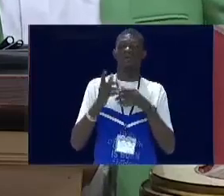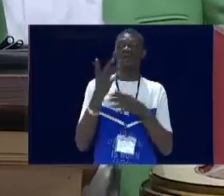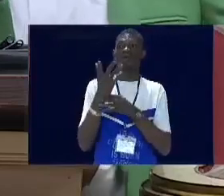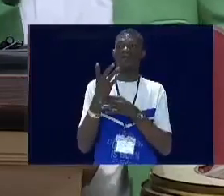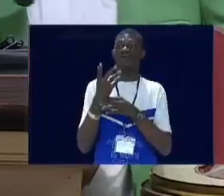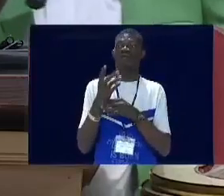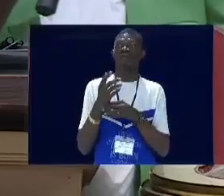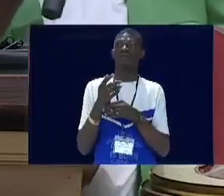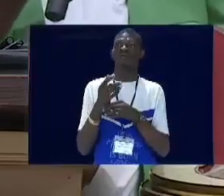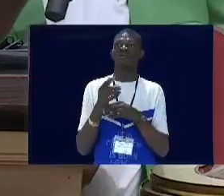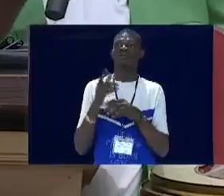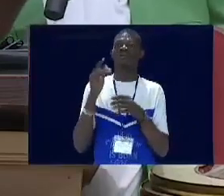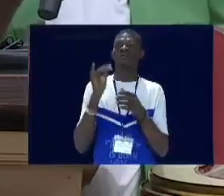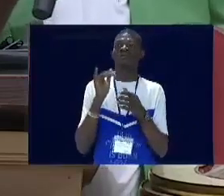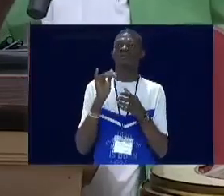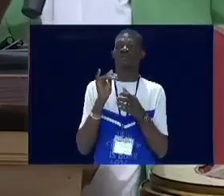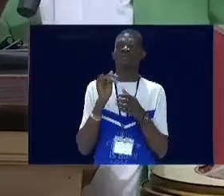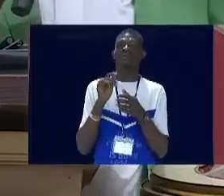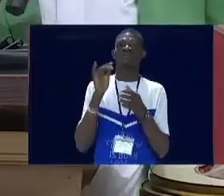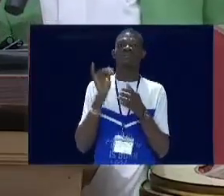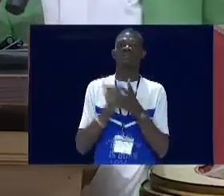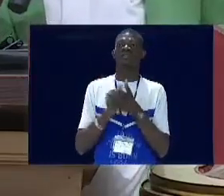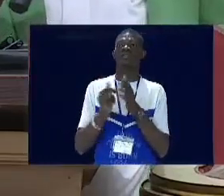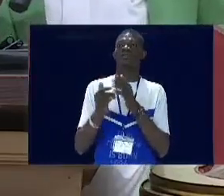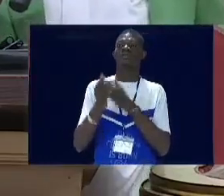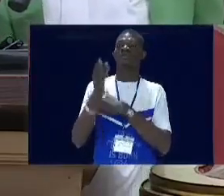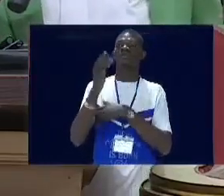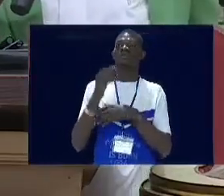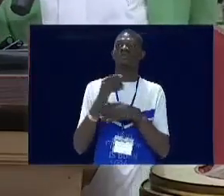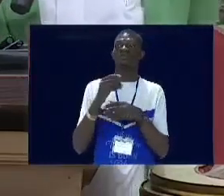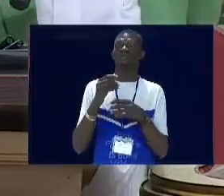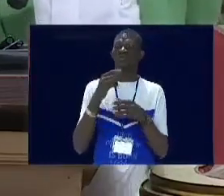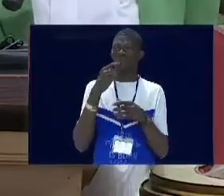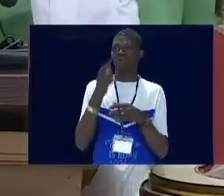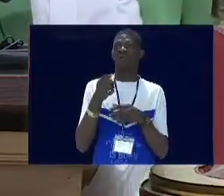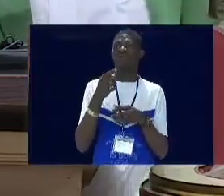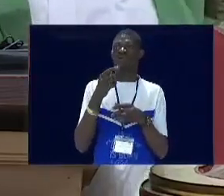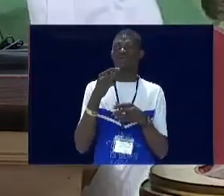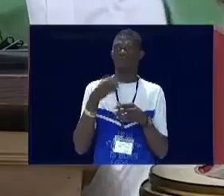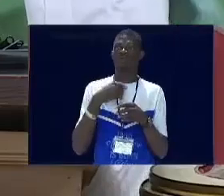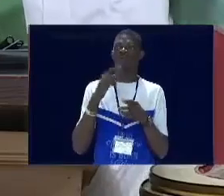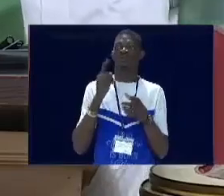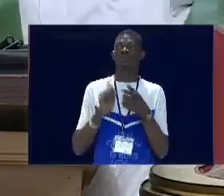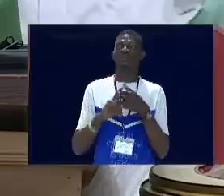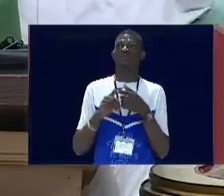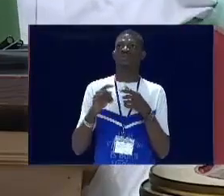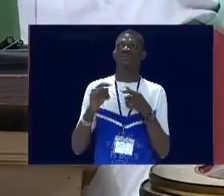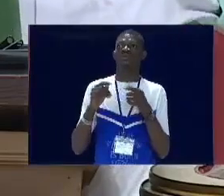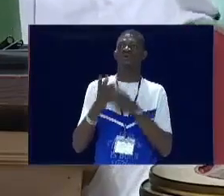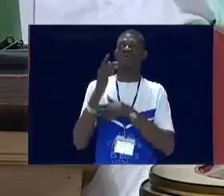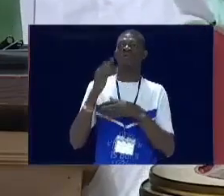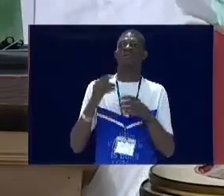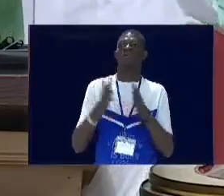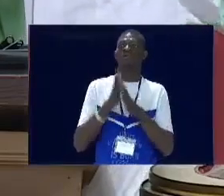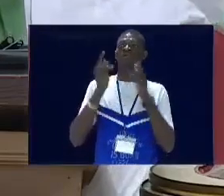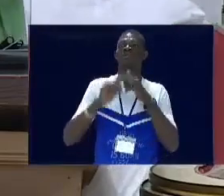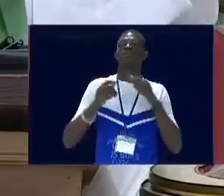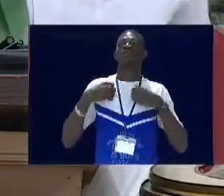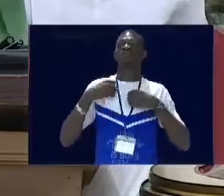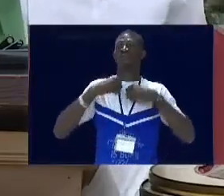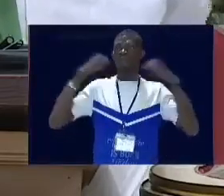The Lord had asked me to remove my jacket,